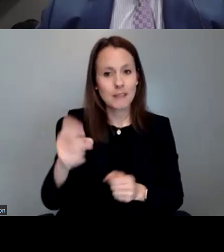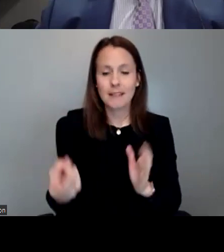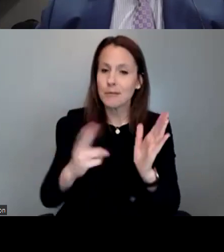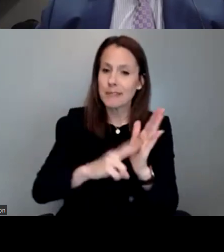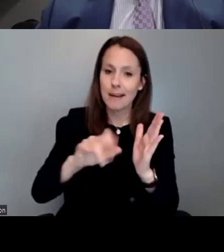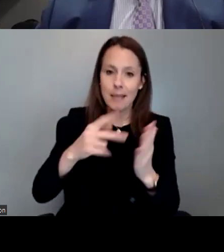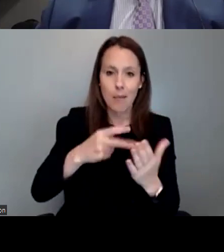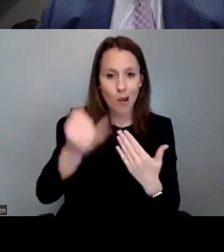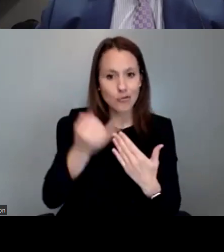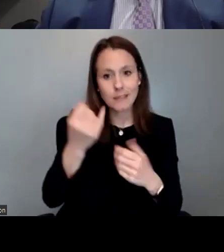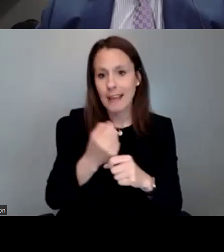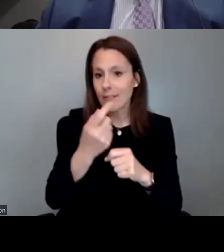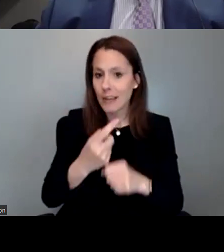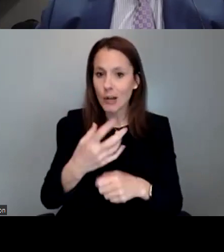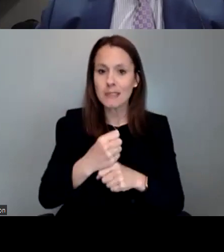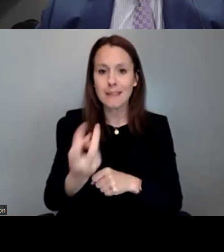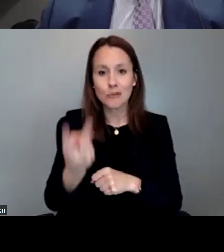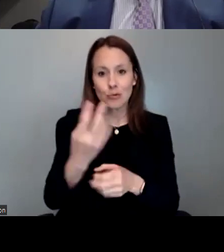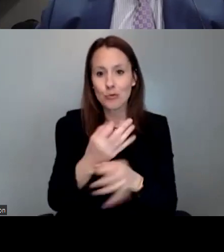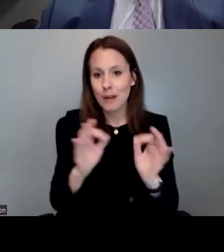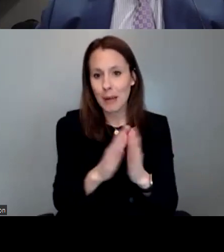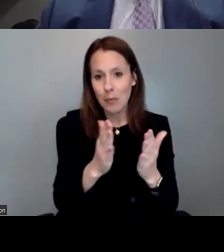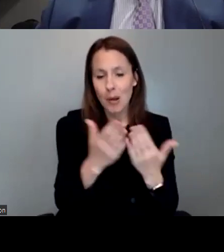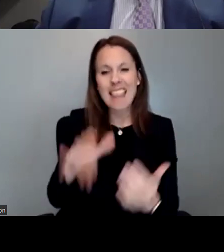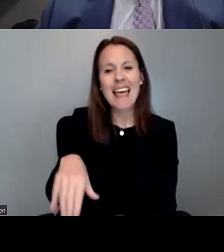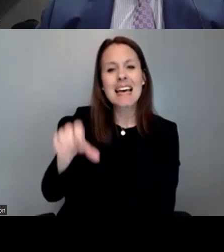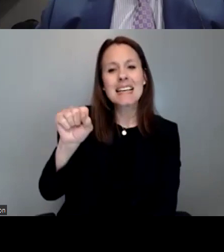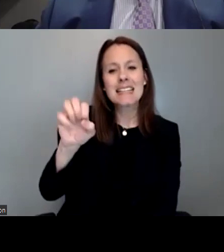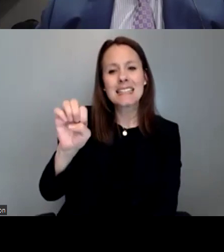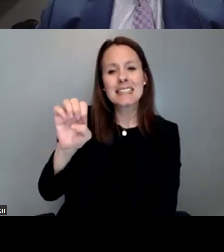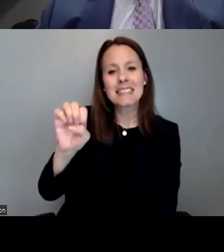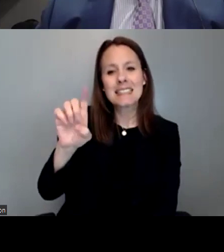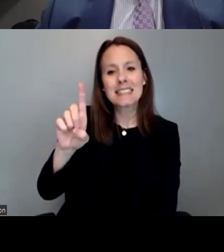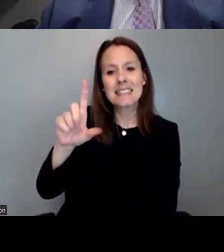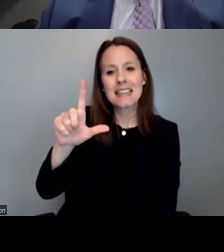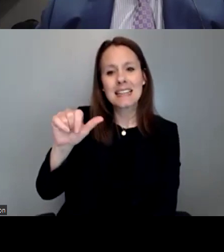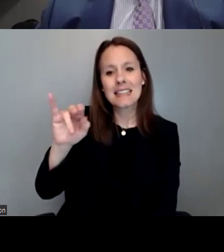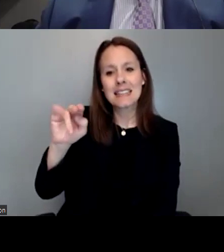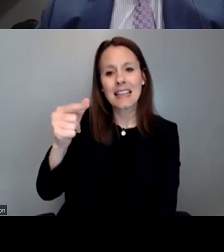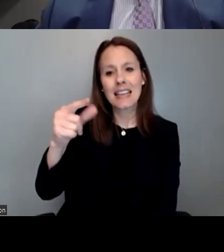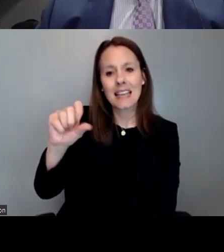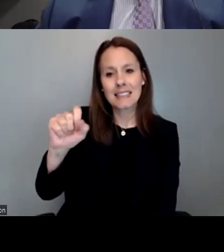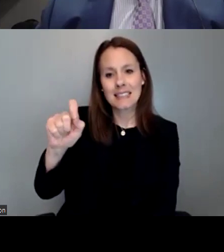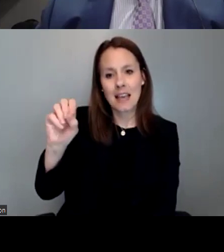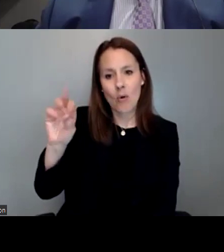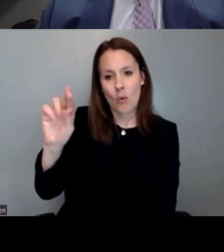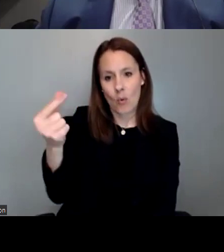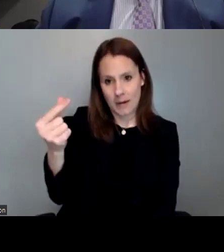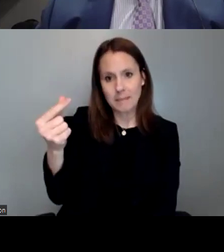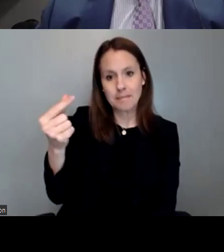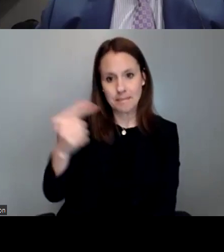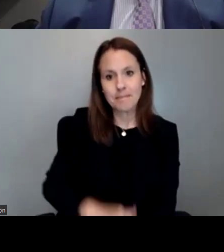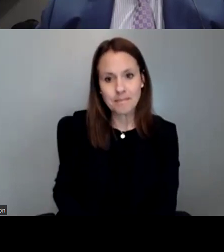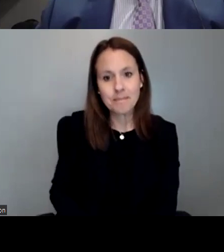project every year. And that's at seedlings.org. So there's a lot of different things that